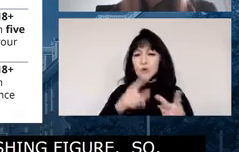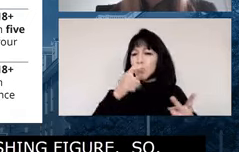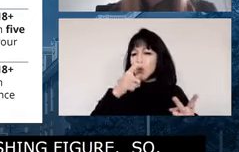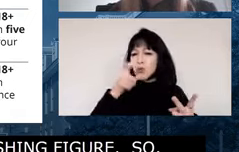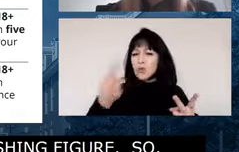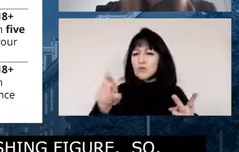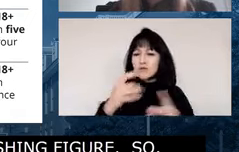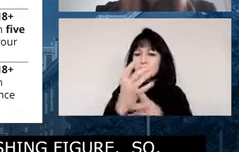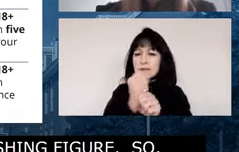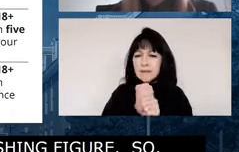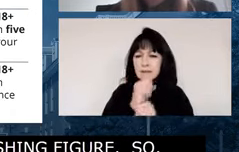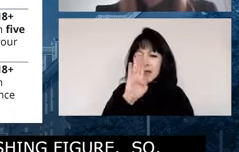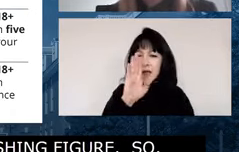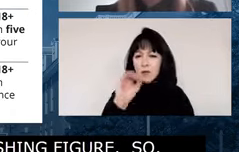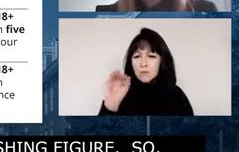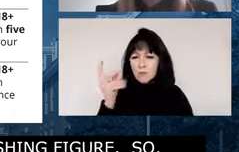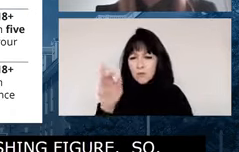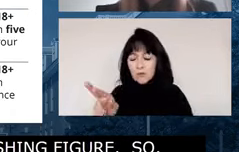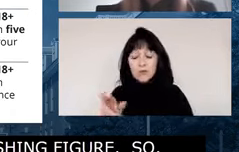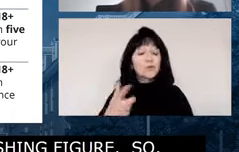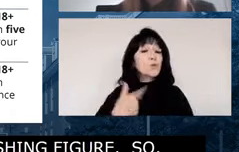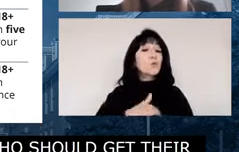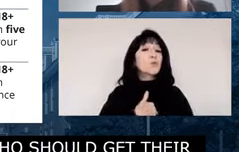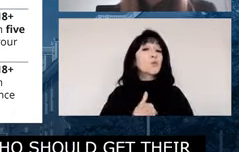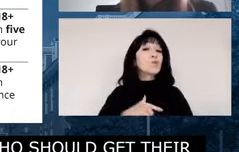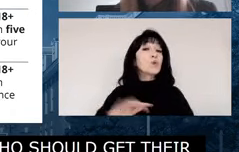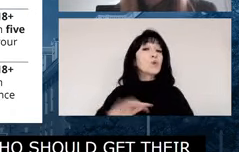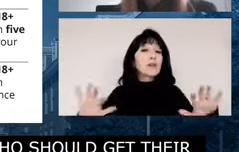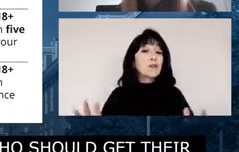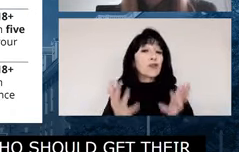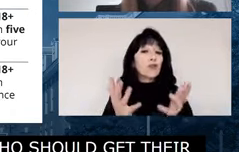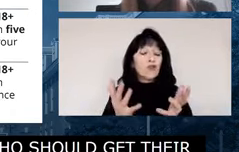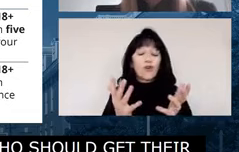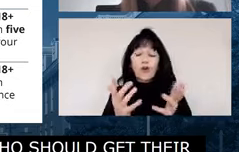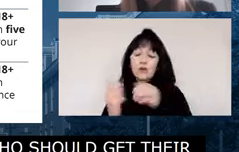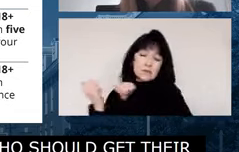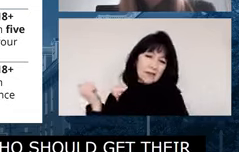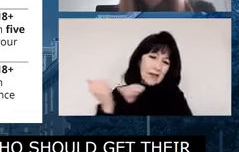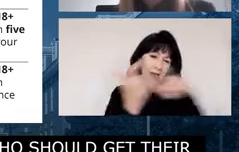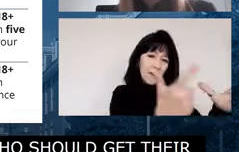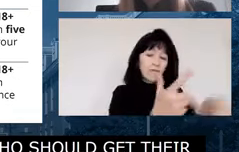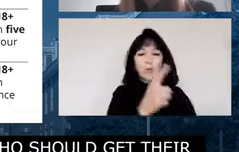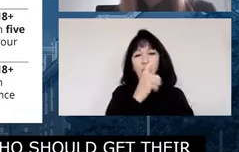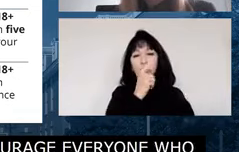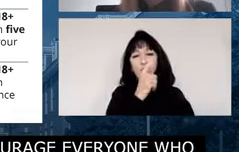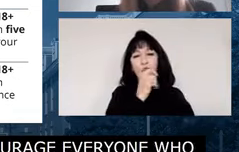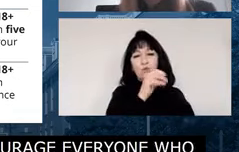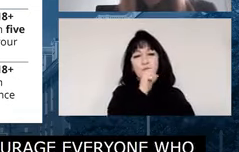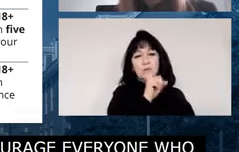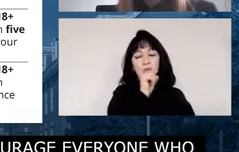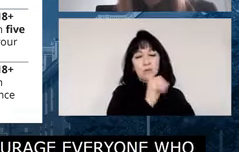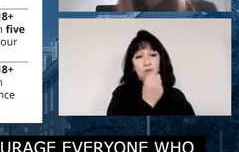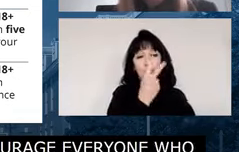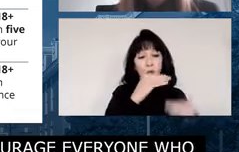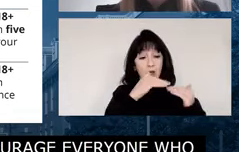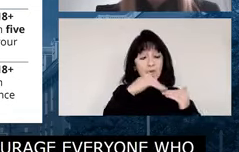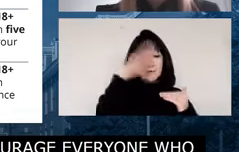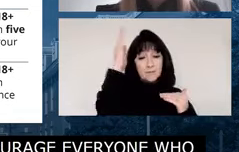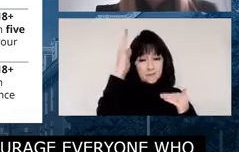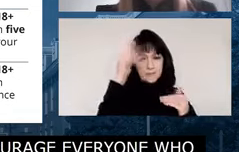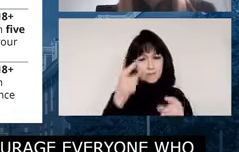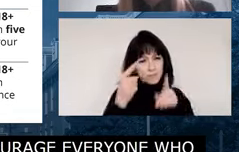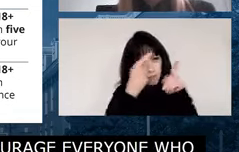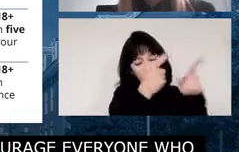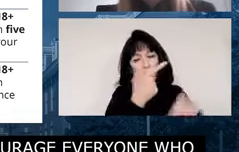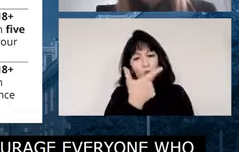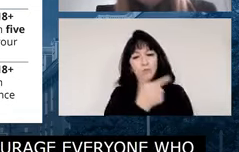encourage everyone who's age 12 and older and eligible to get your booster. And right now, for